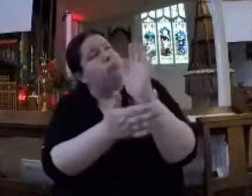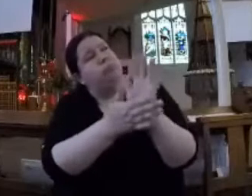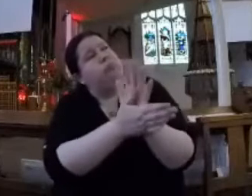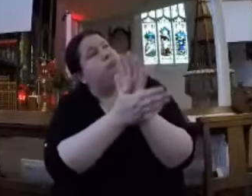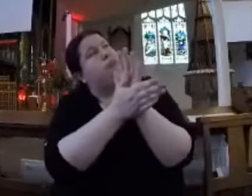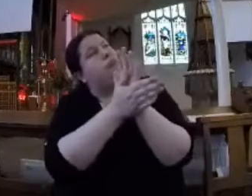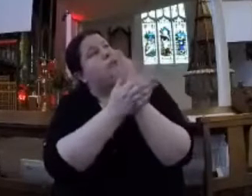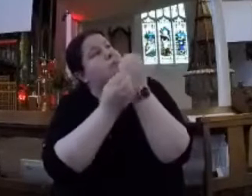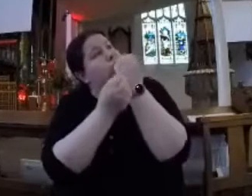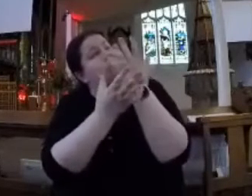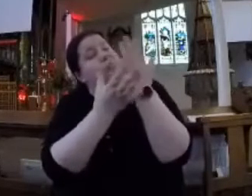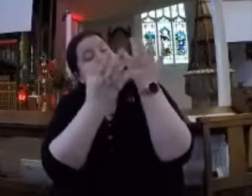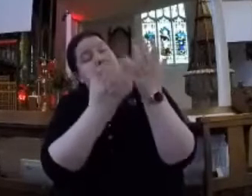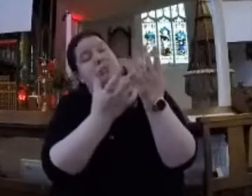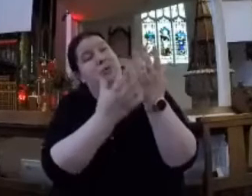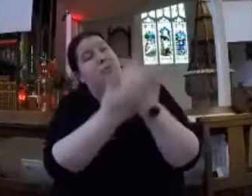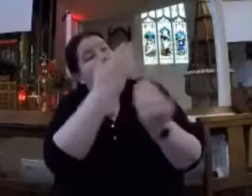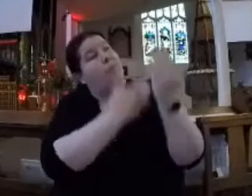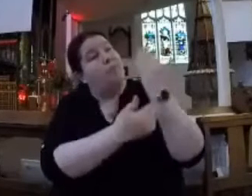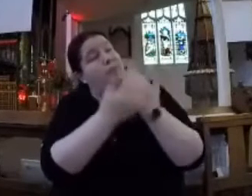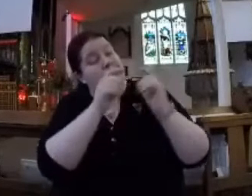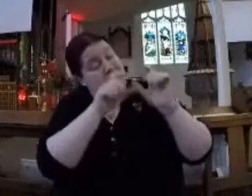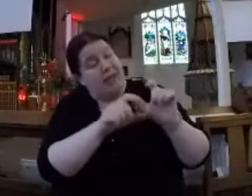life-full, fruitful love of God.